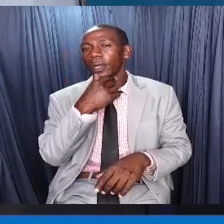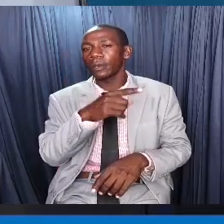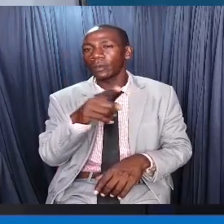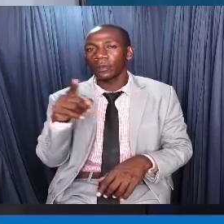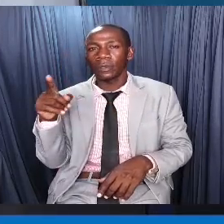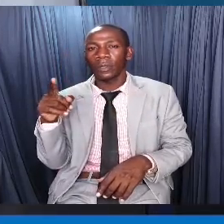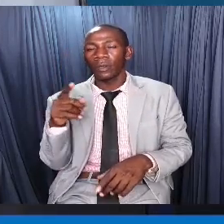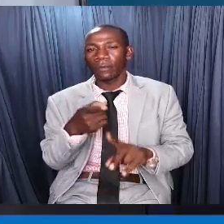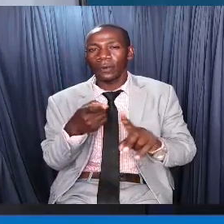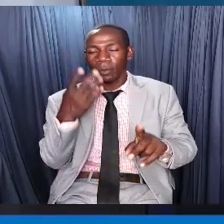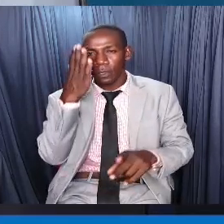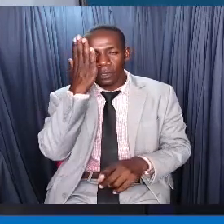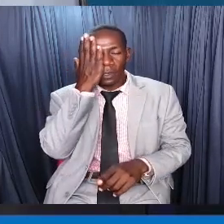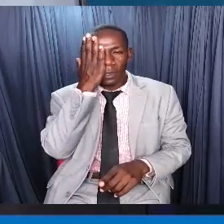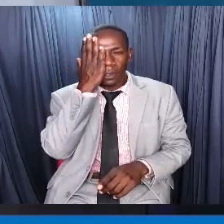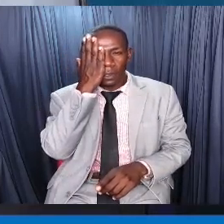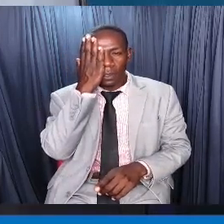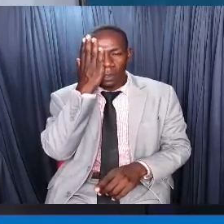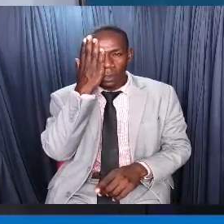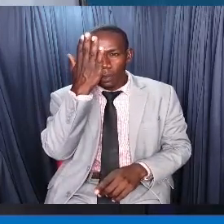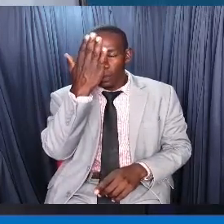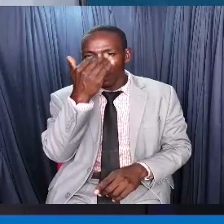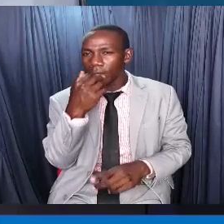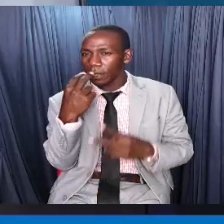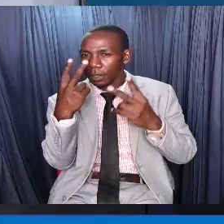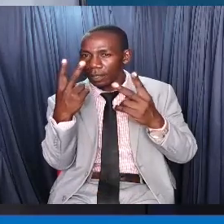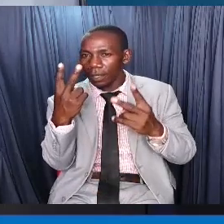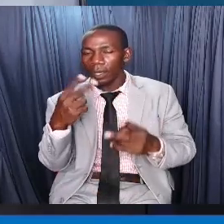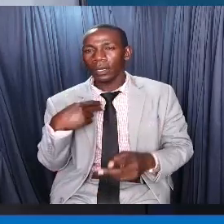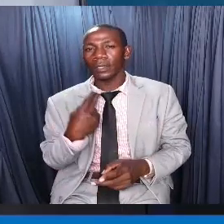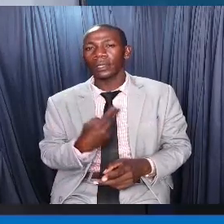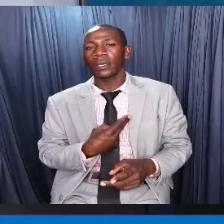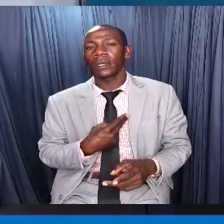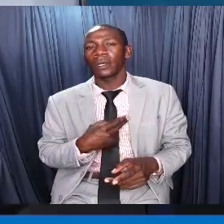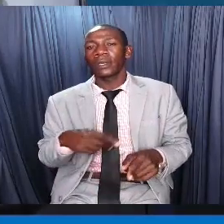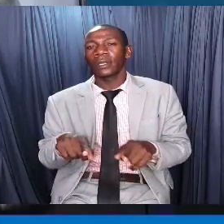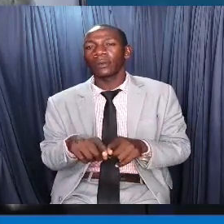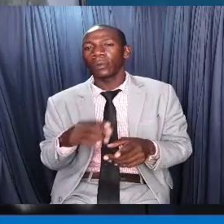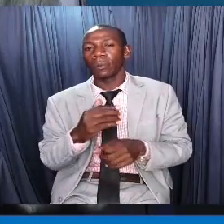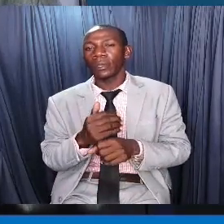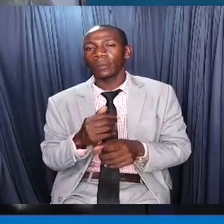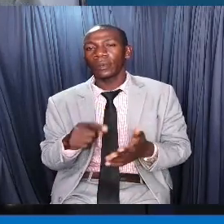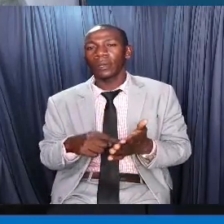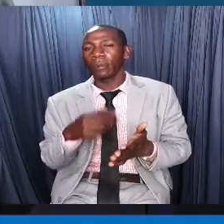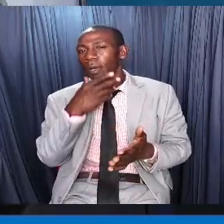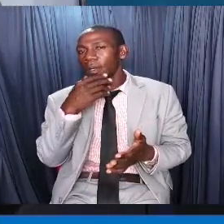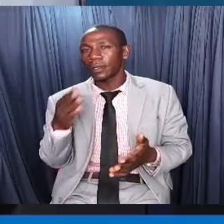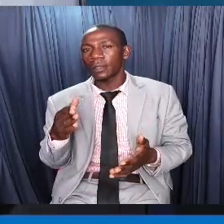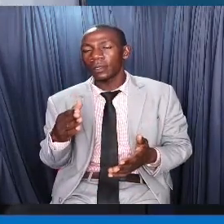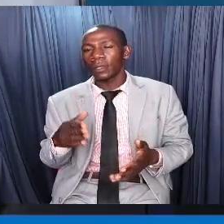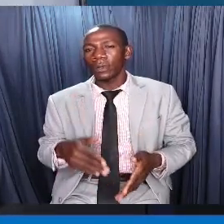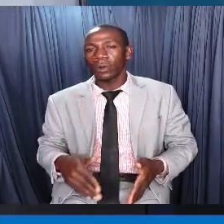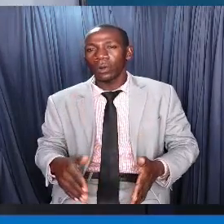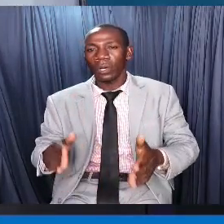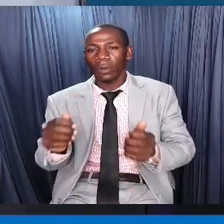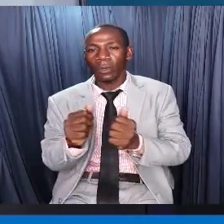men. Wa Israel. Of Israel. Mbona mnatutazama sisi? Why are you beholding us? Kana kwamba tumemfanya huyu mtu. As if we've made this man here. Aende kwa uwezo wetu.